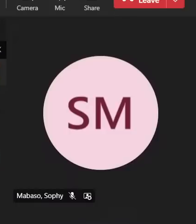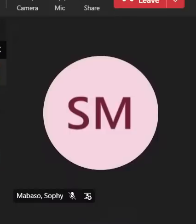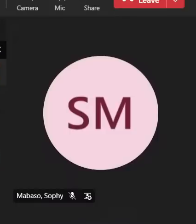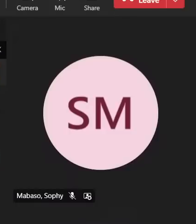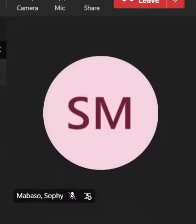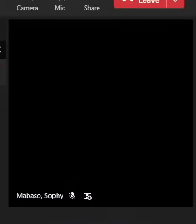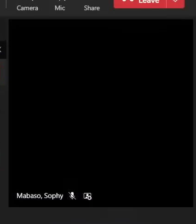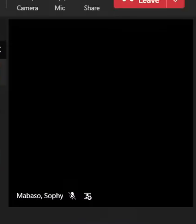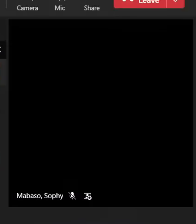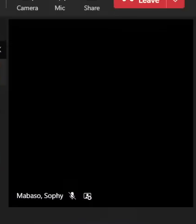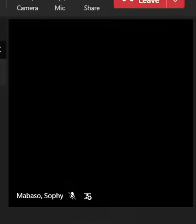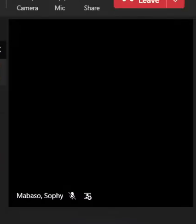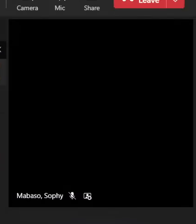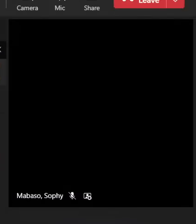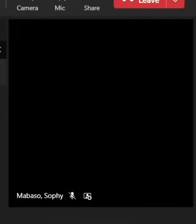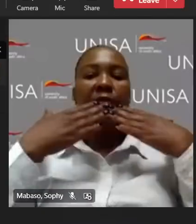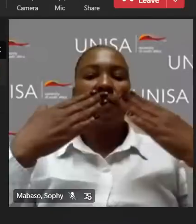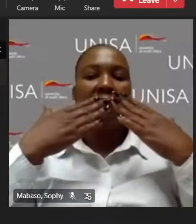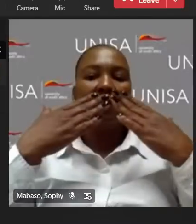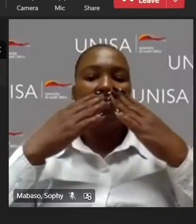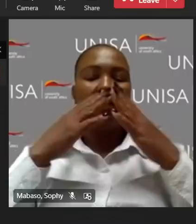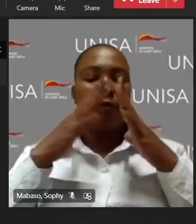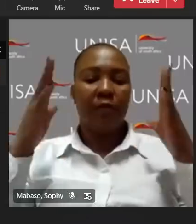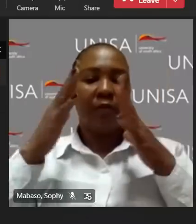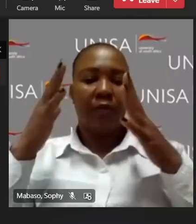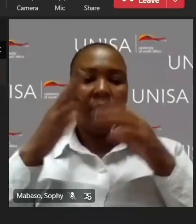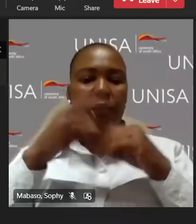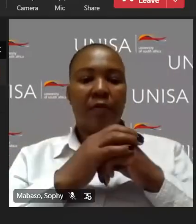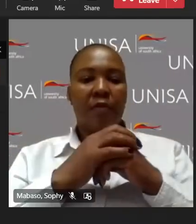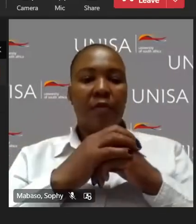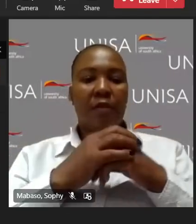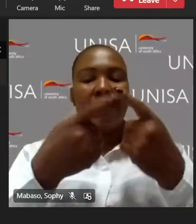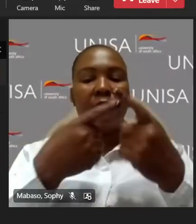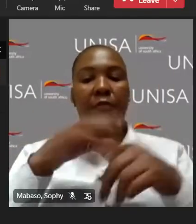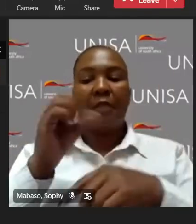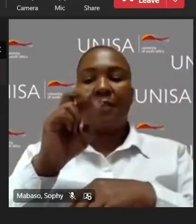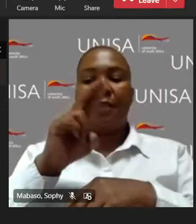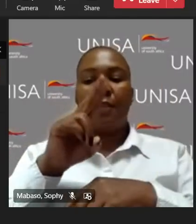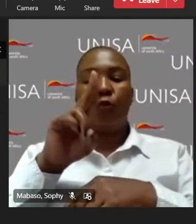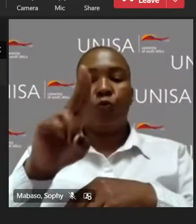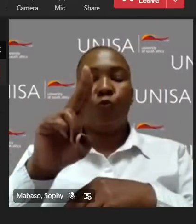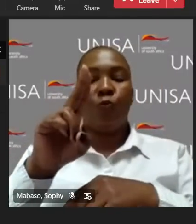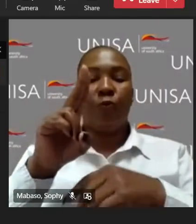Thank you, Khalid. That will be it from the SRU.